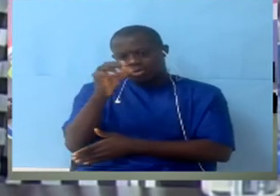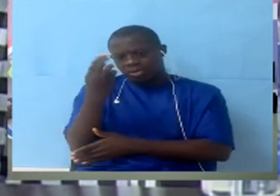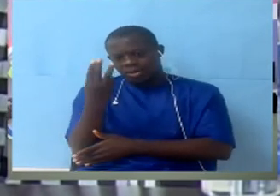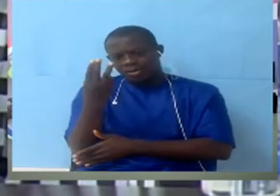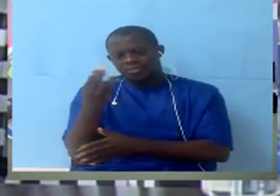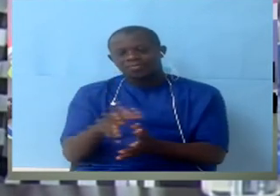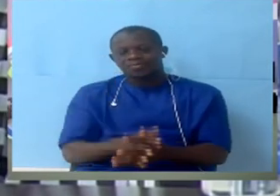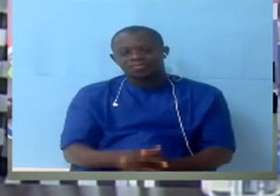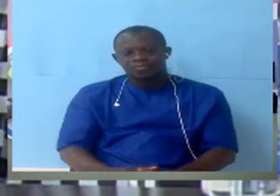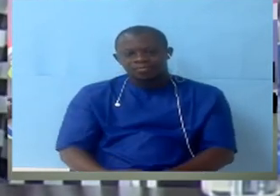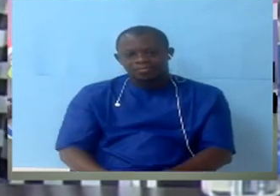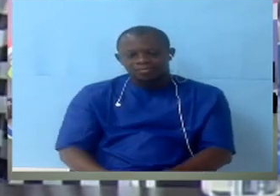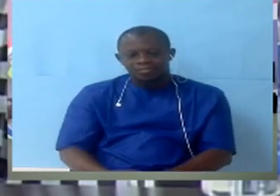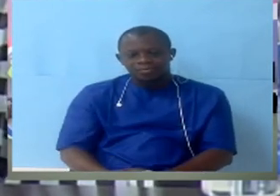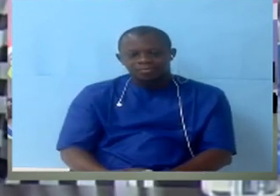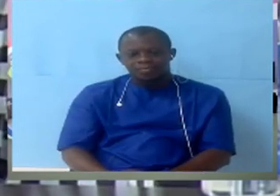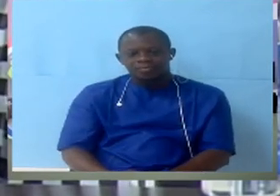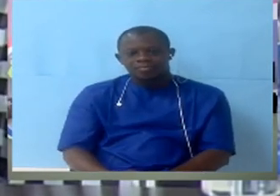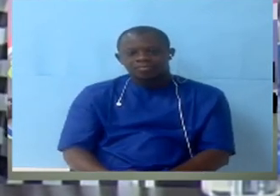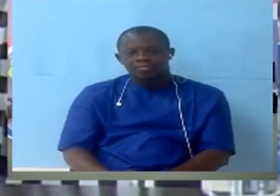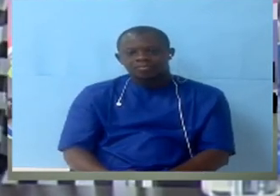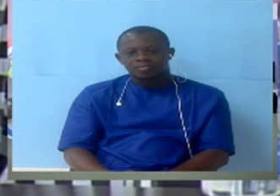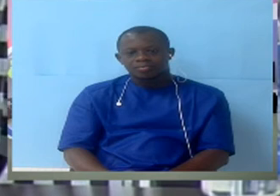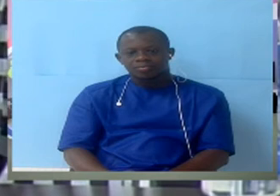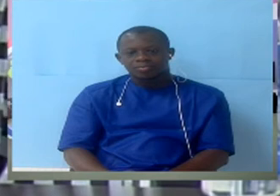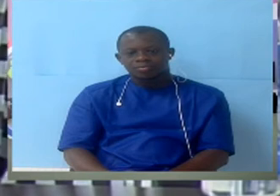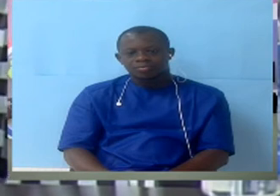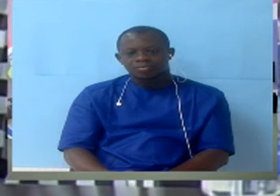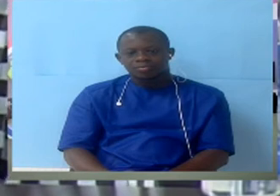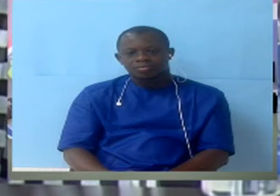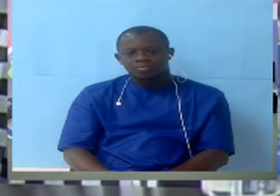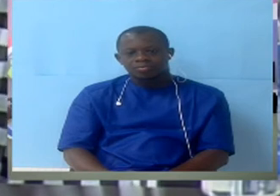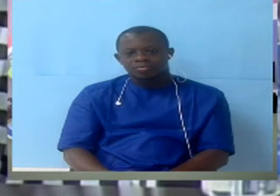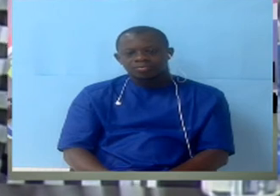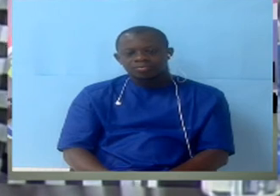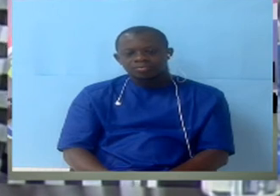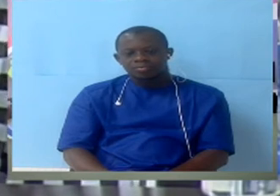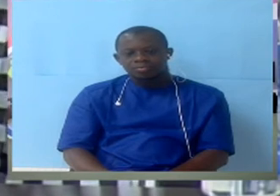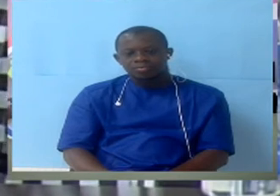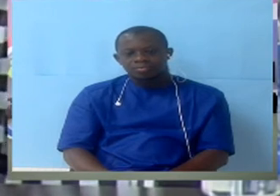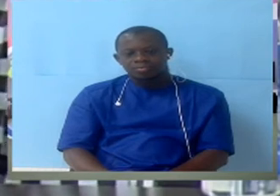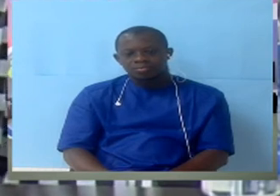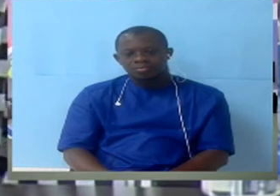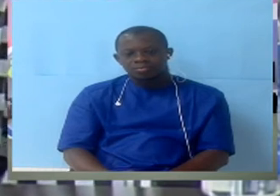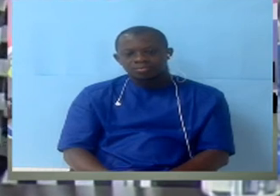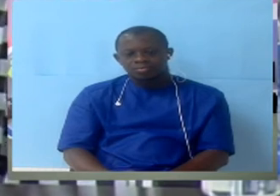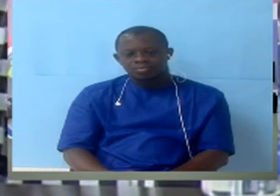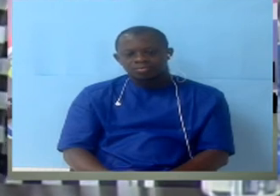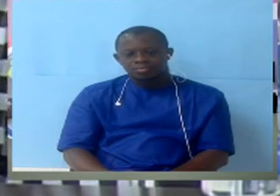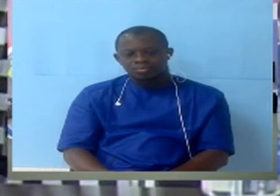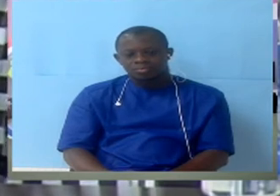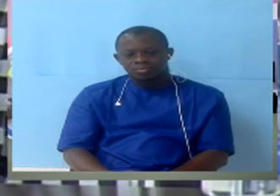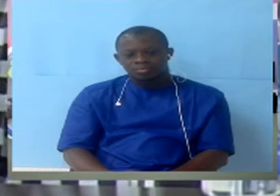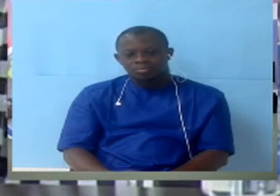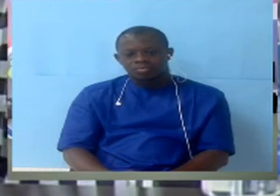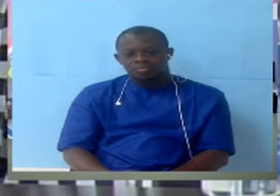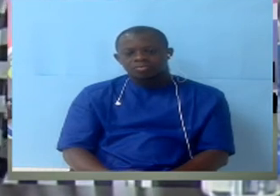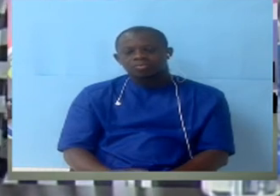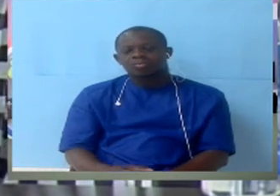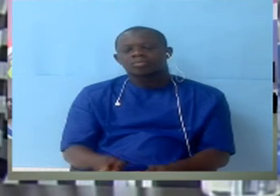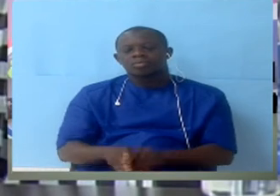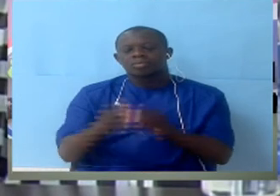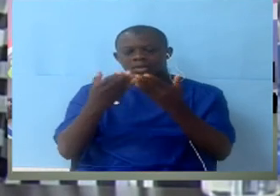2003. Then another in 2004, nothing senior school bang order. Then another move 2004, another enlist to the army. Then in